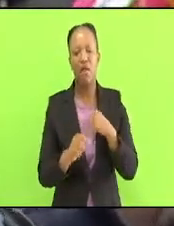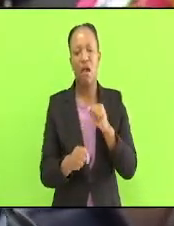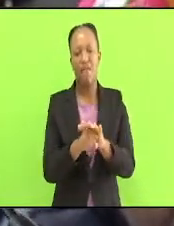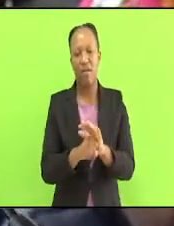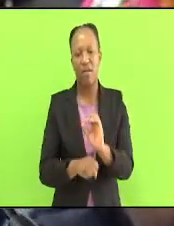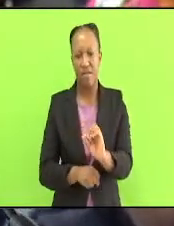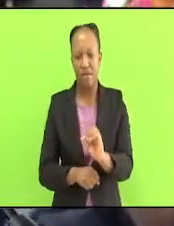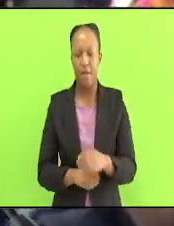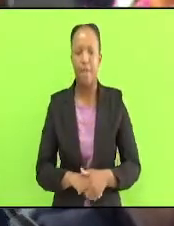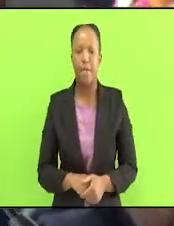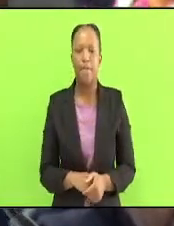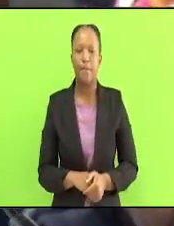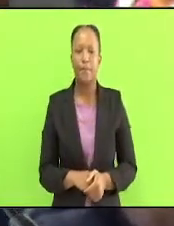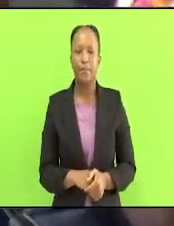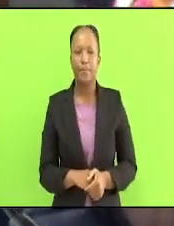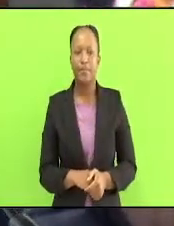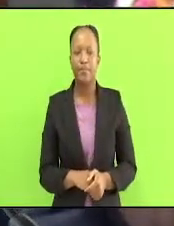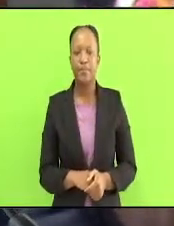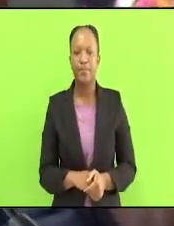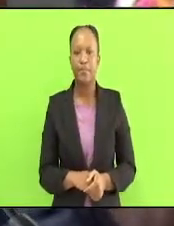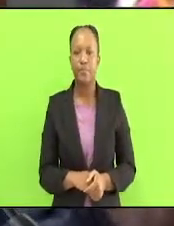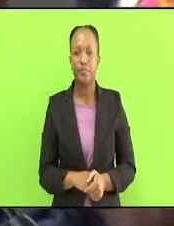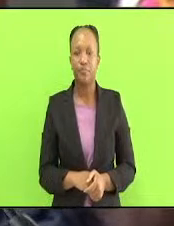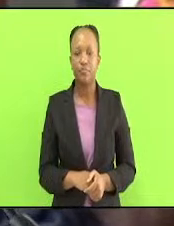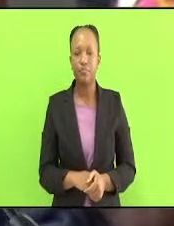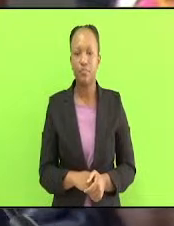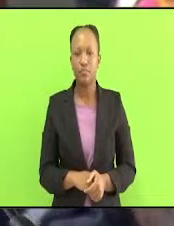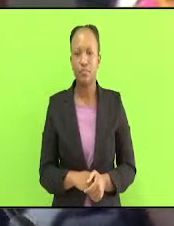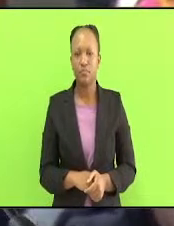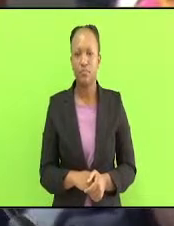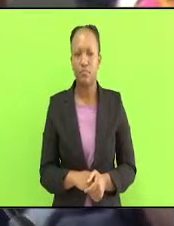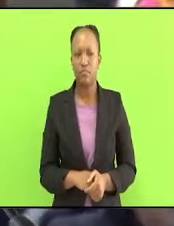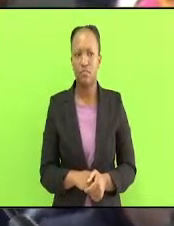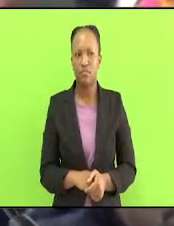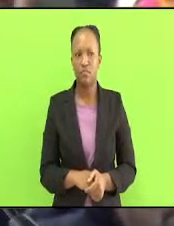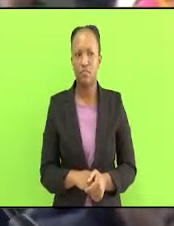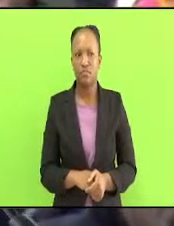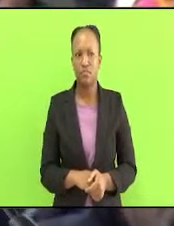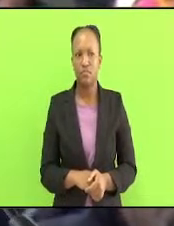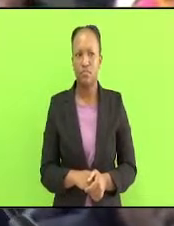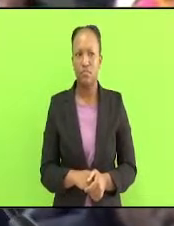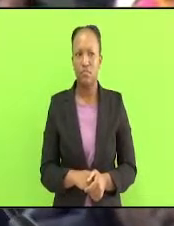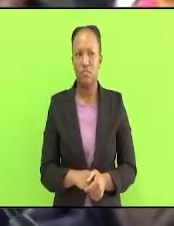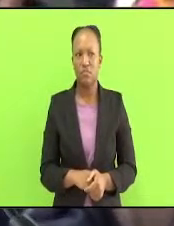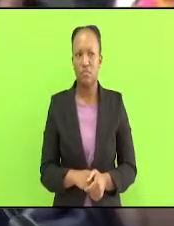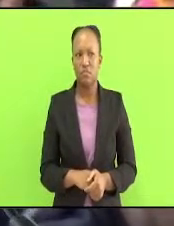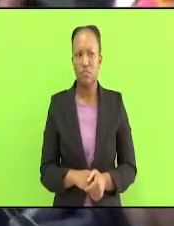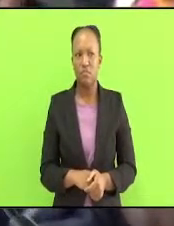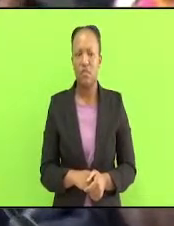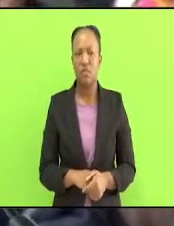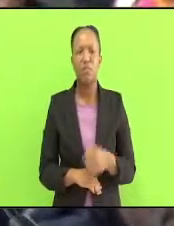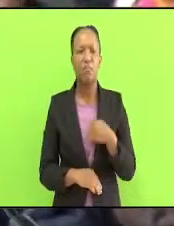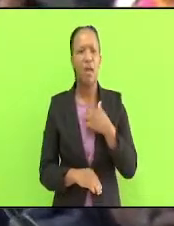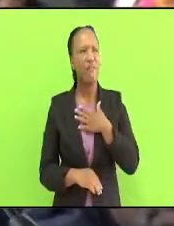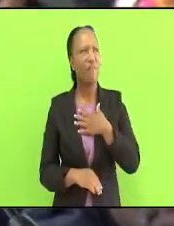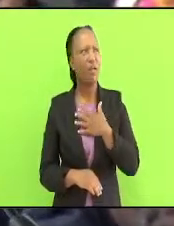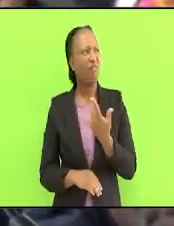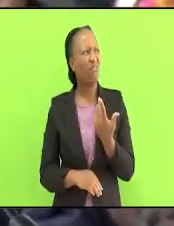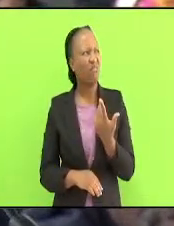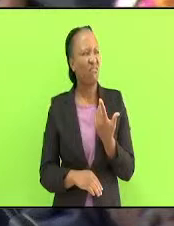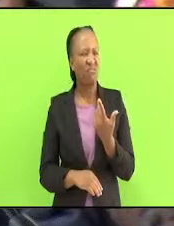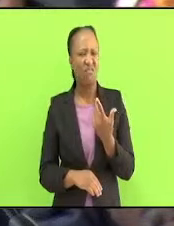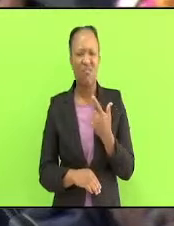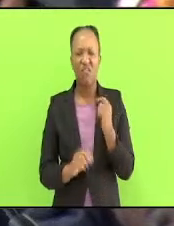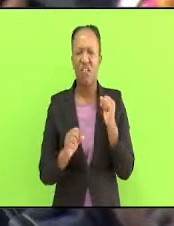ke tla ke ipotse ta go ngwe gore why ha go le mariga ke tshwantse ke apare shoti or a vest or ha go